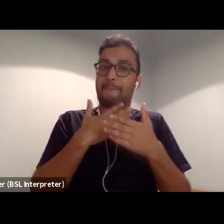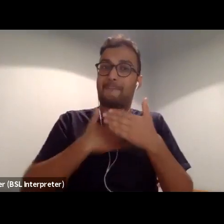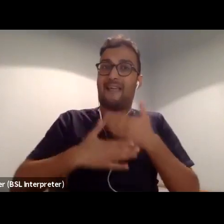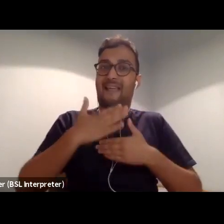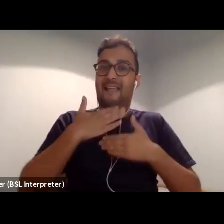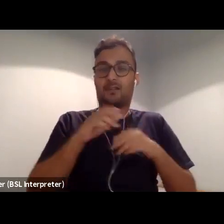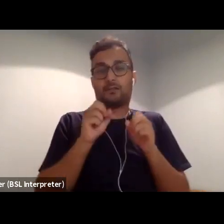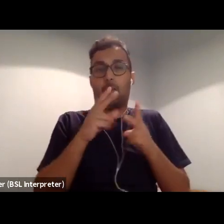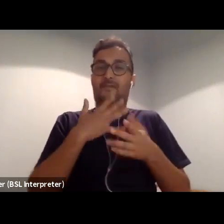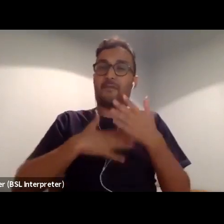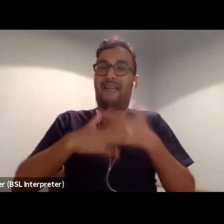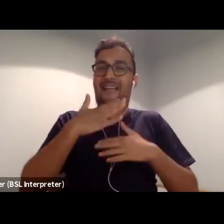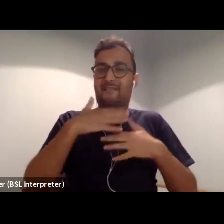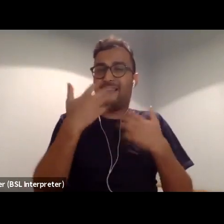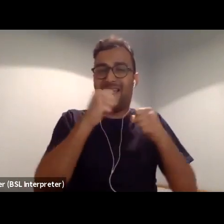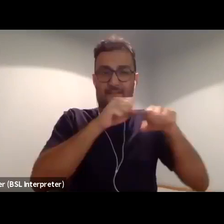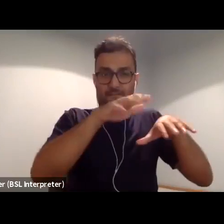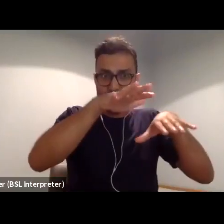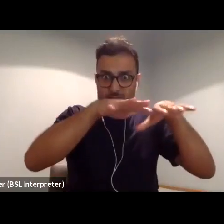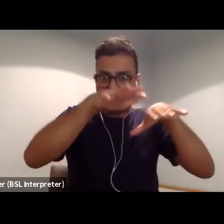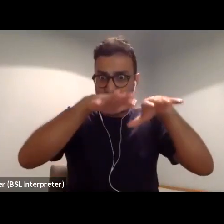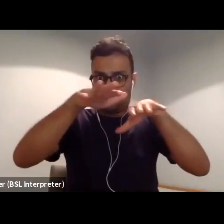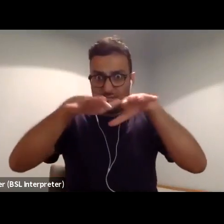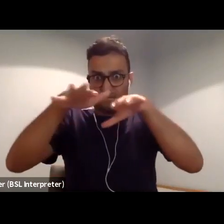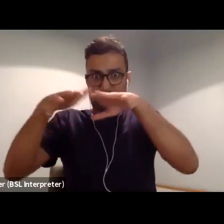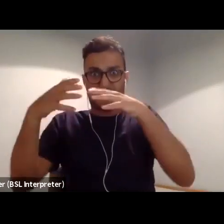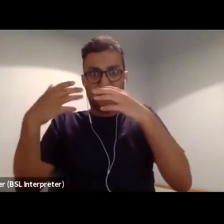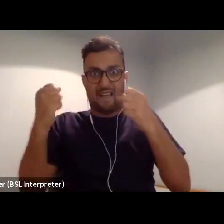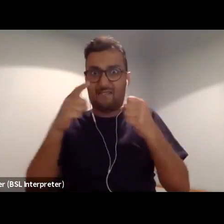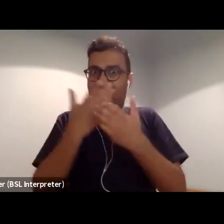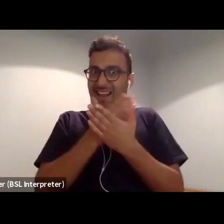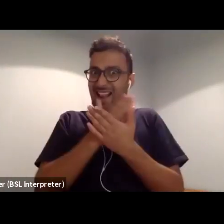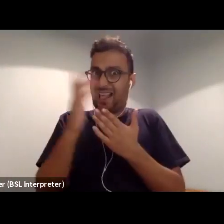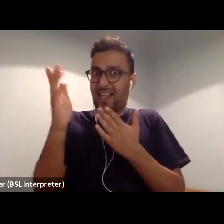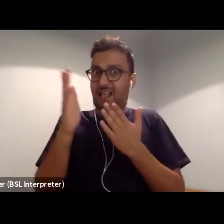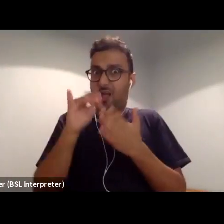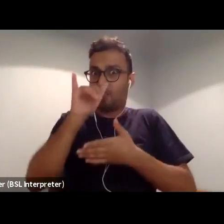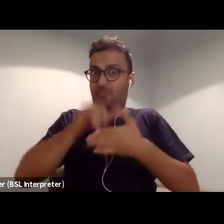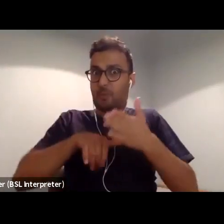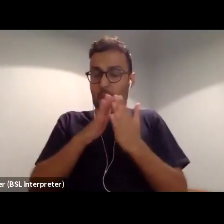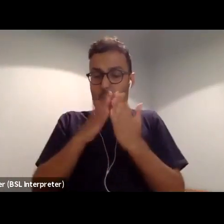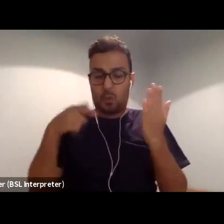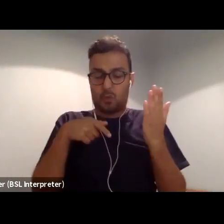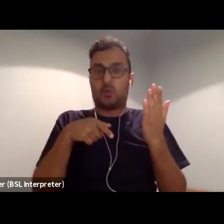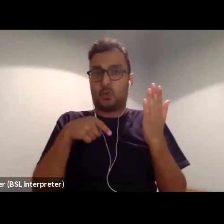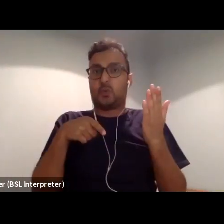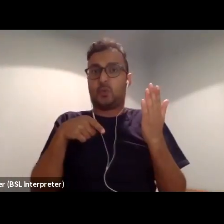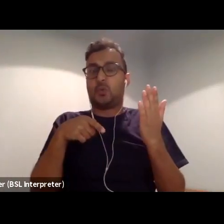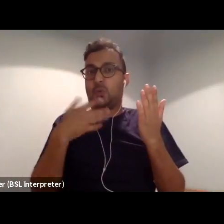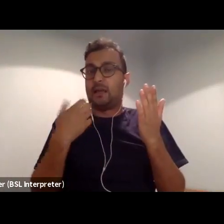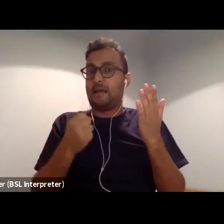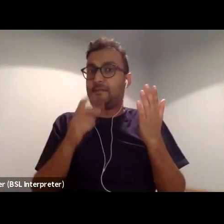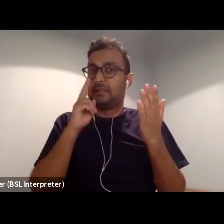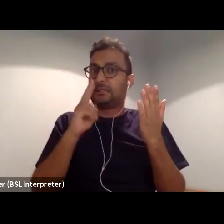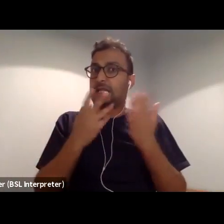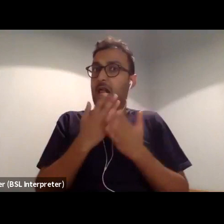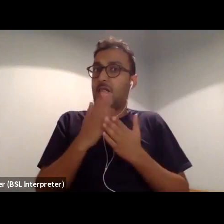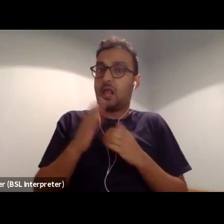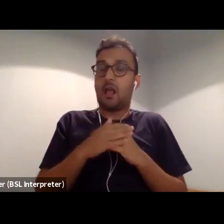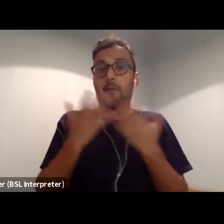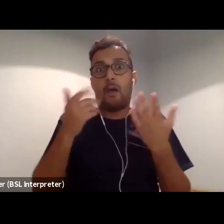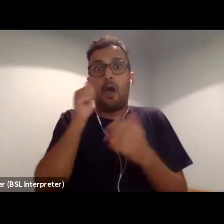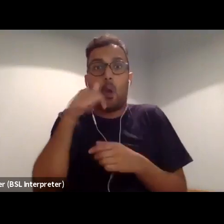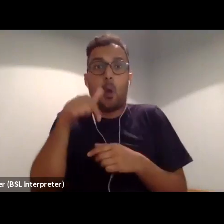illustrated in this report. But I realize that we are running very late, and therefore I'm very happy to listen to other